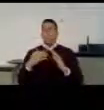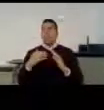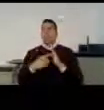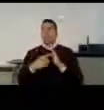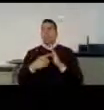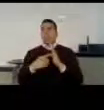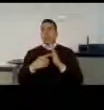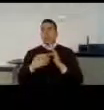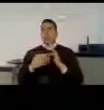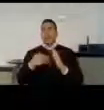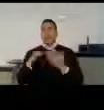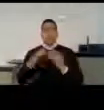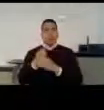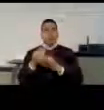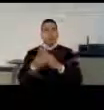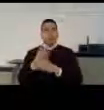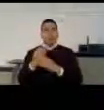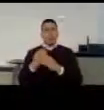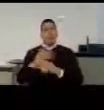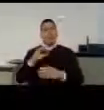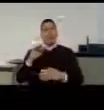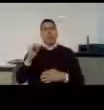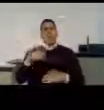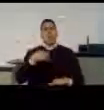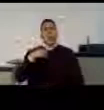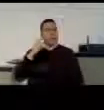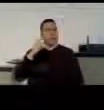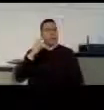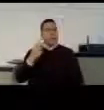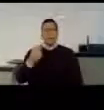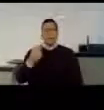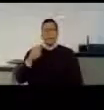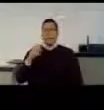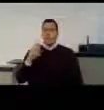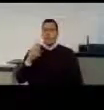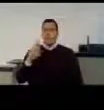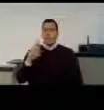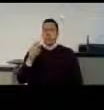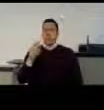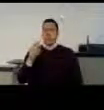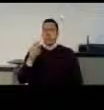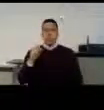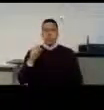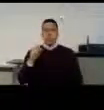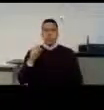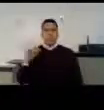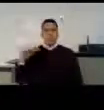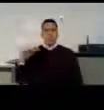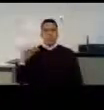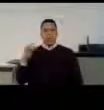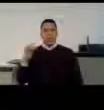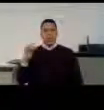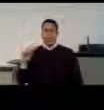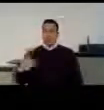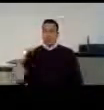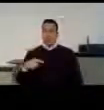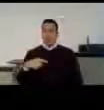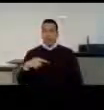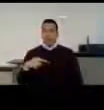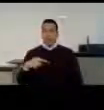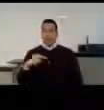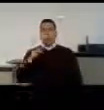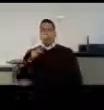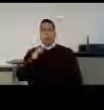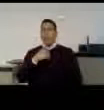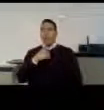there are some places, there used to be George's Place. Does anyone know about George's Place? And Bedside actually was a space where people who were living with different